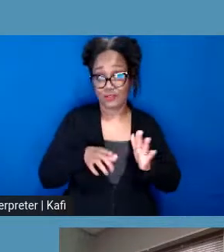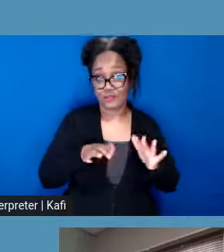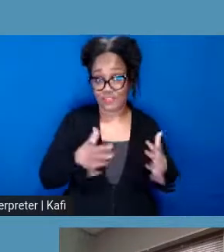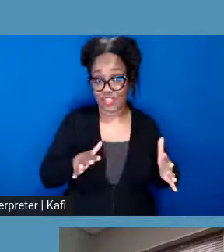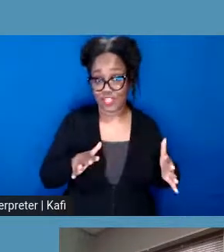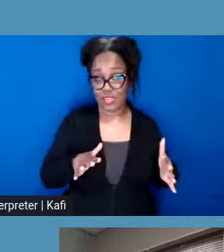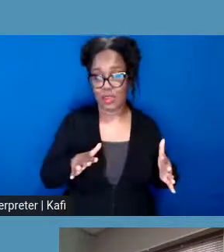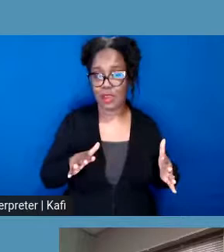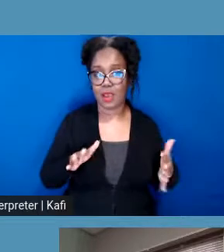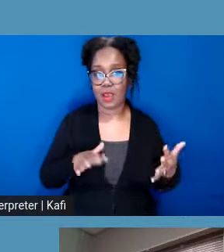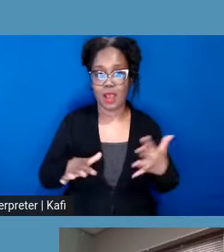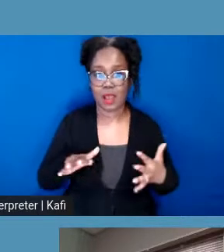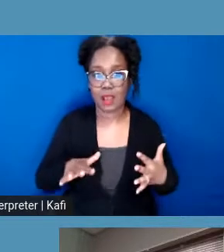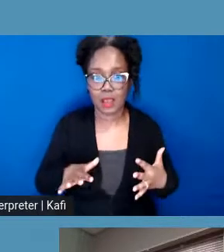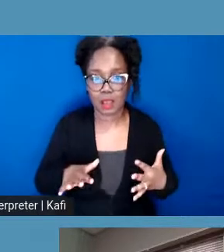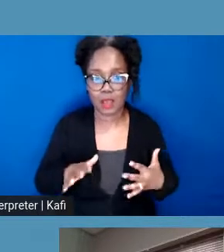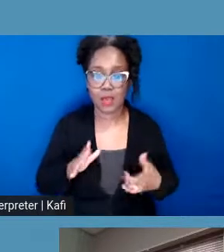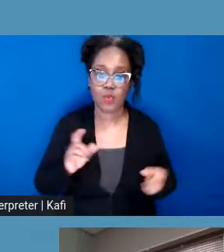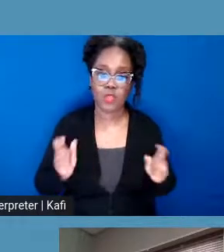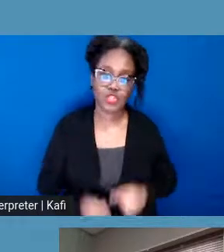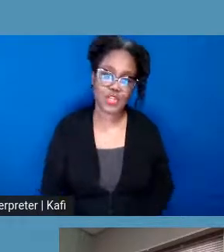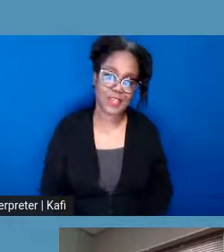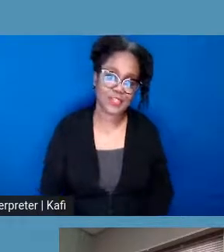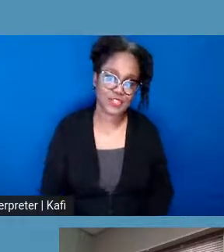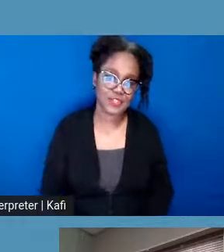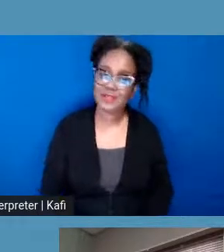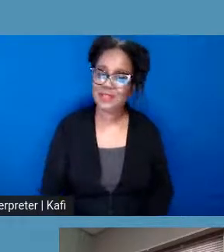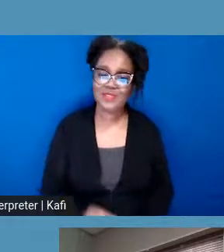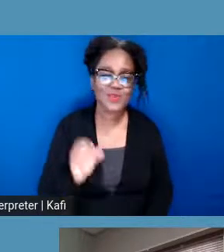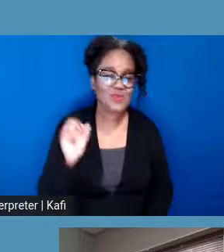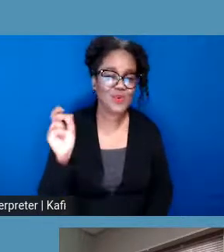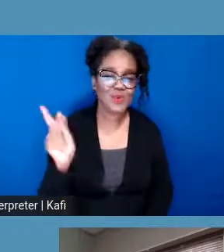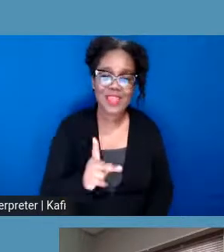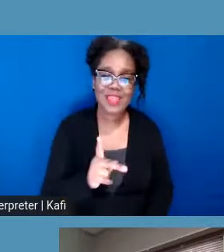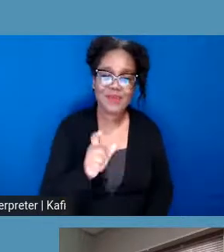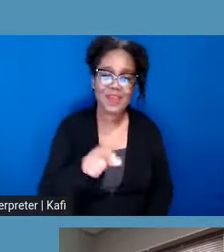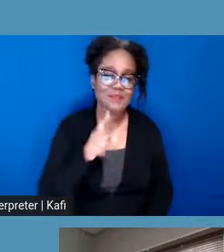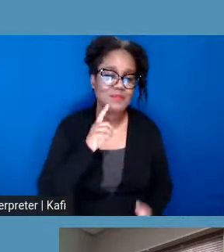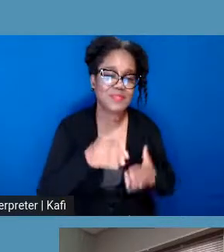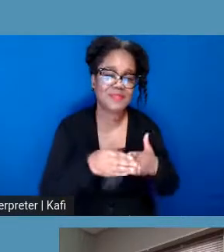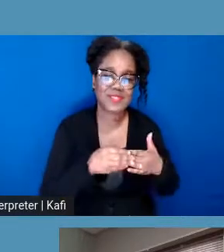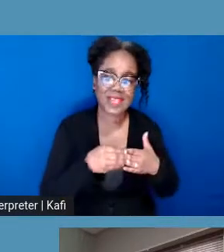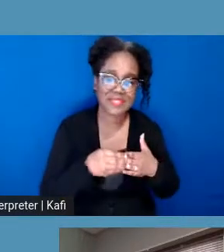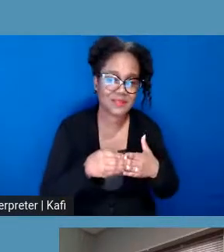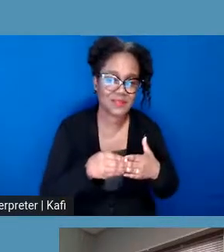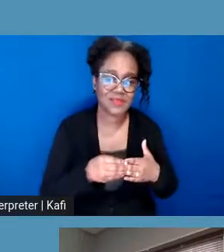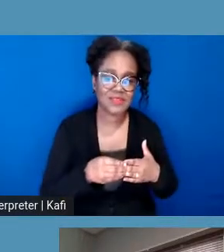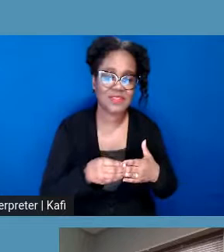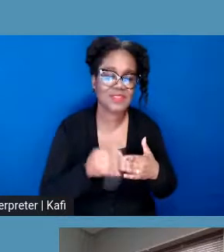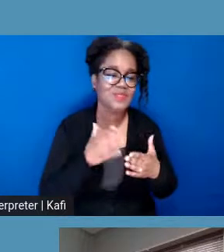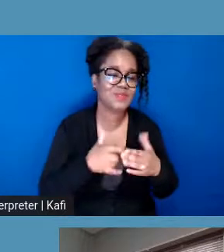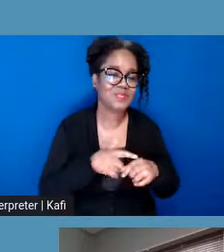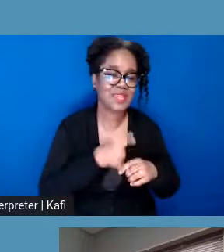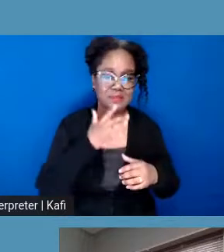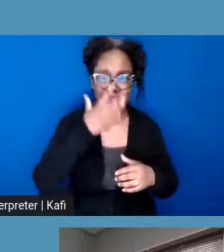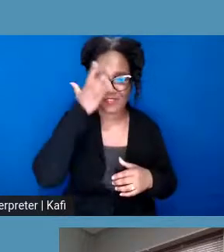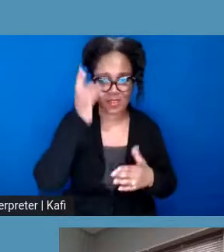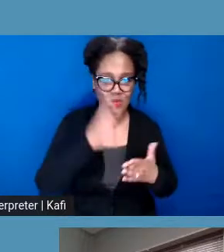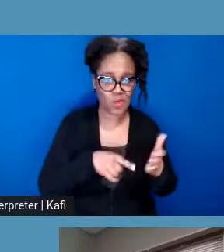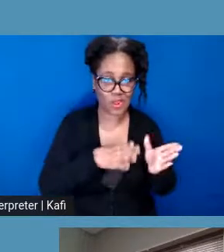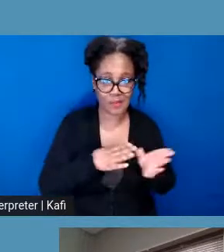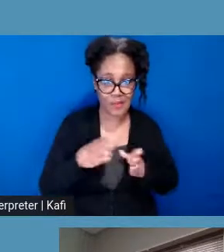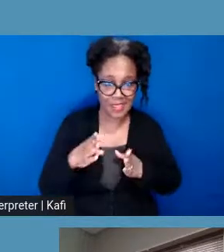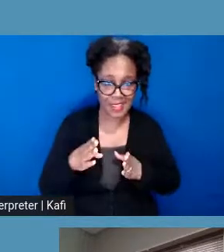flexible and be like, oh, you know, this is what I said, but actually it's better to do it this way. So that's okay. But yeah, you guys